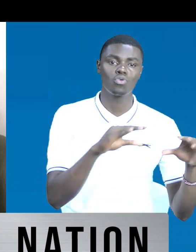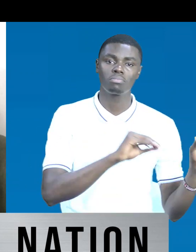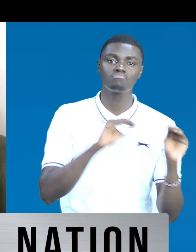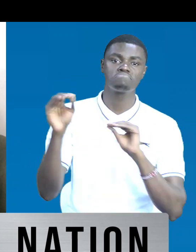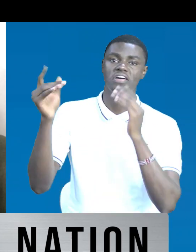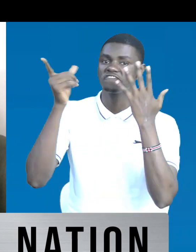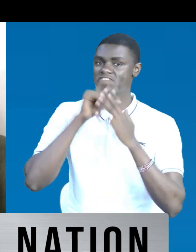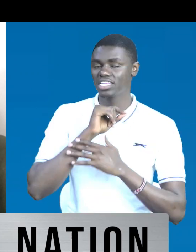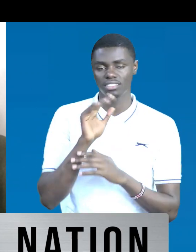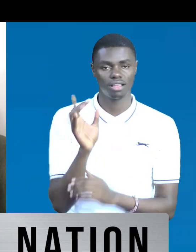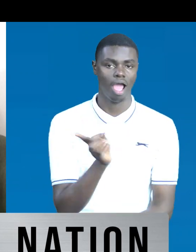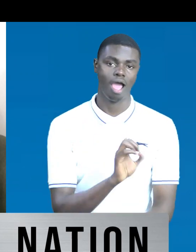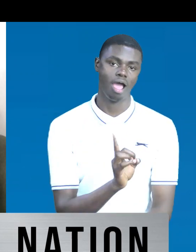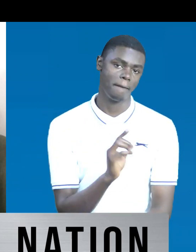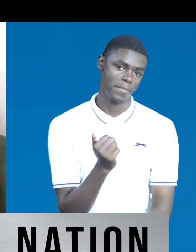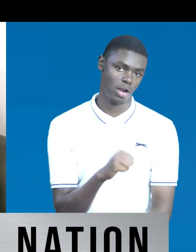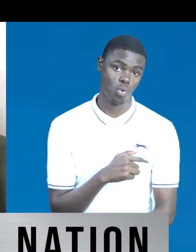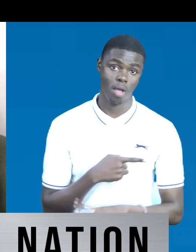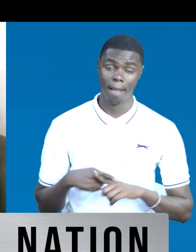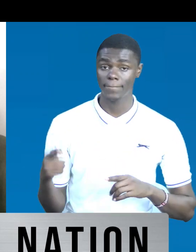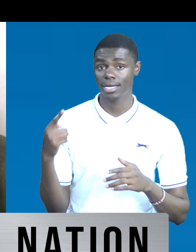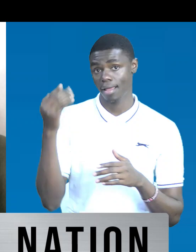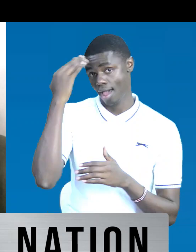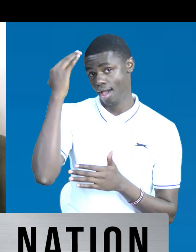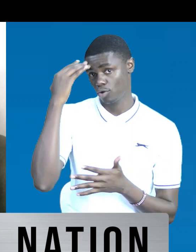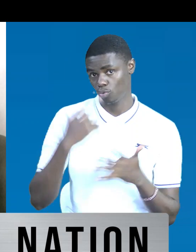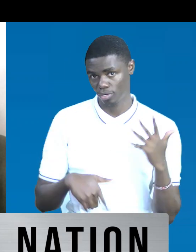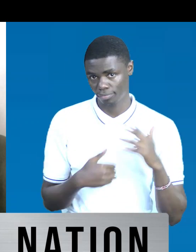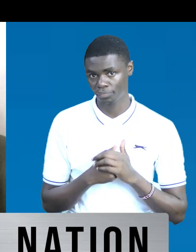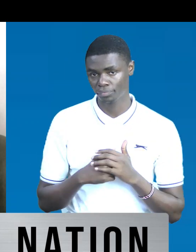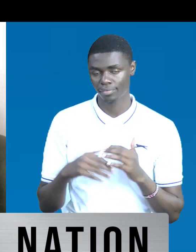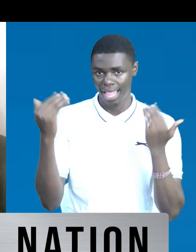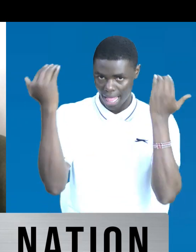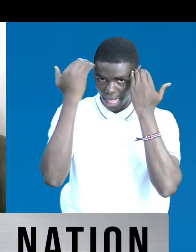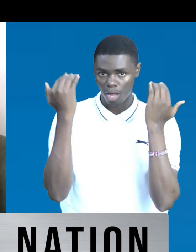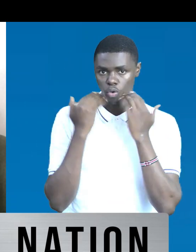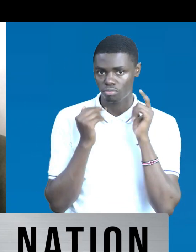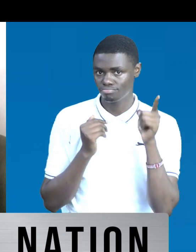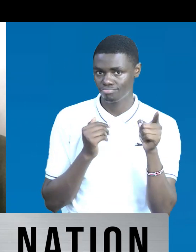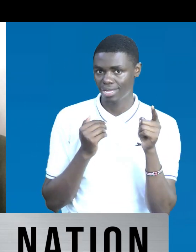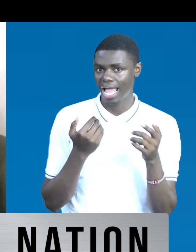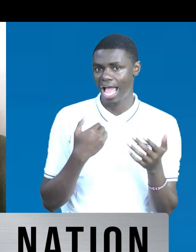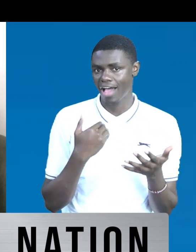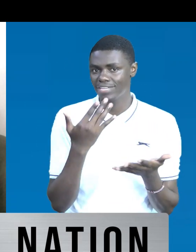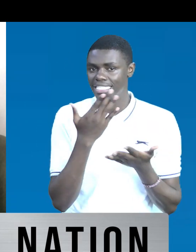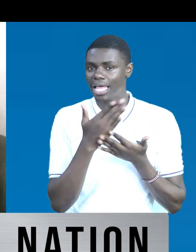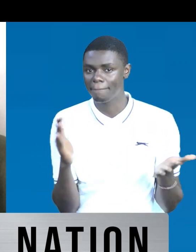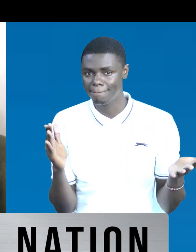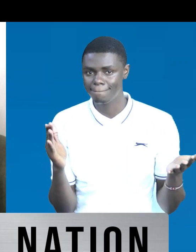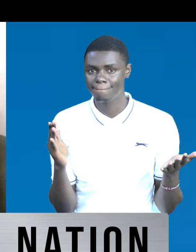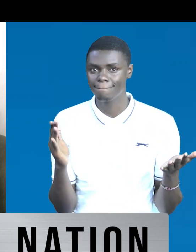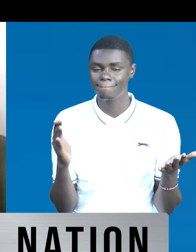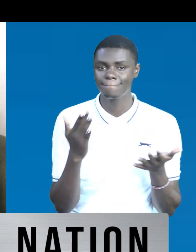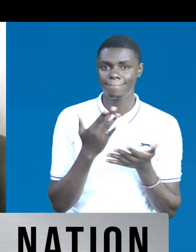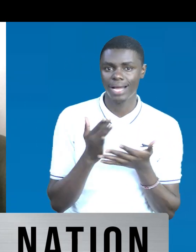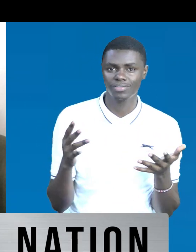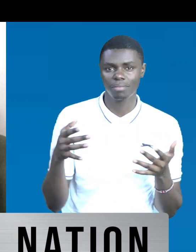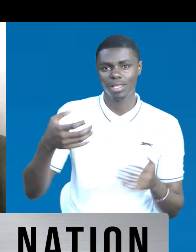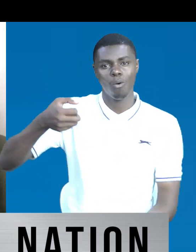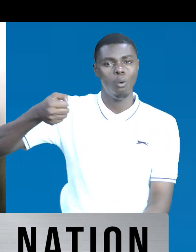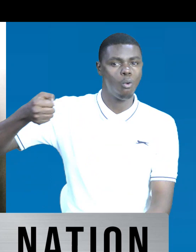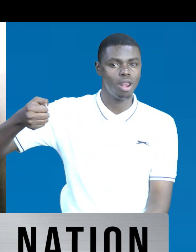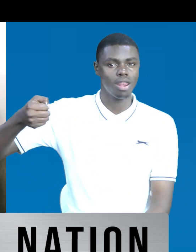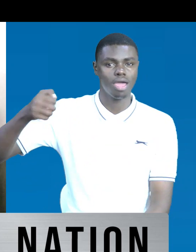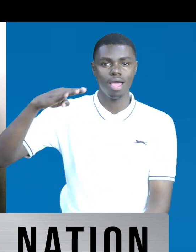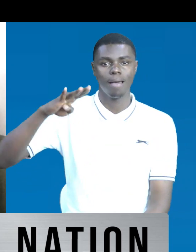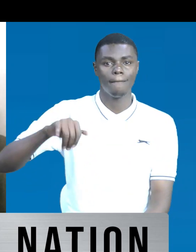been dispatched to Haiti, but what I know is that the court has got some kind of a hold